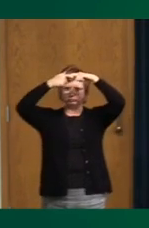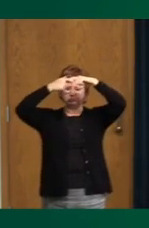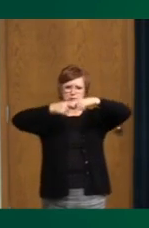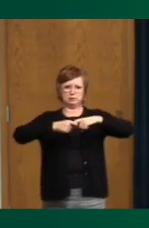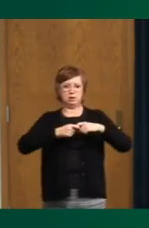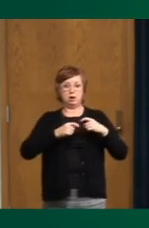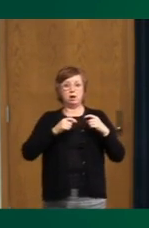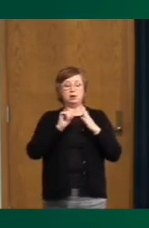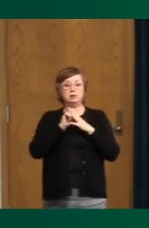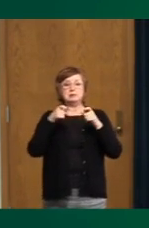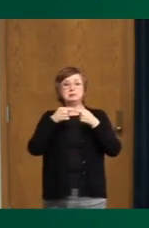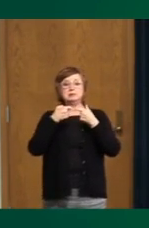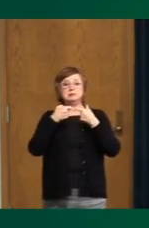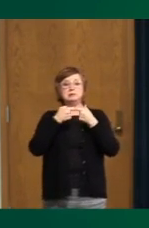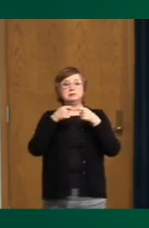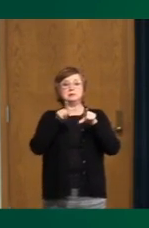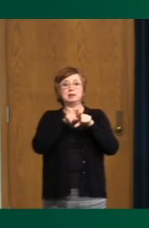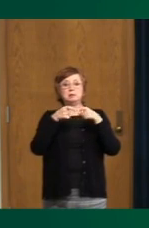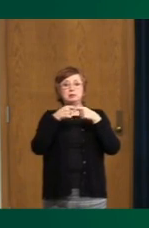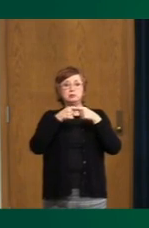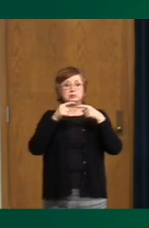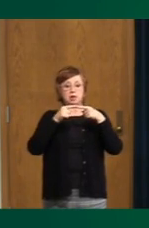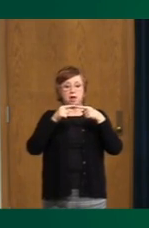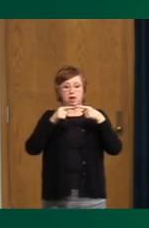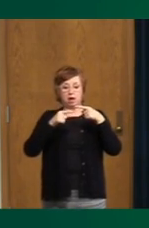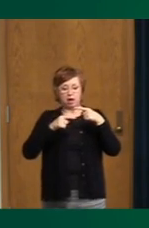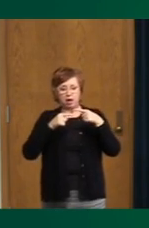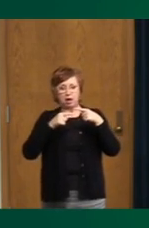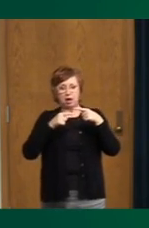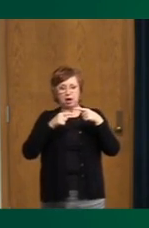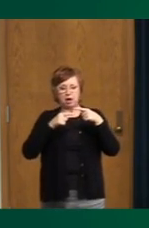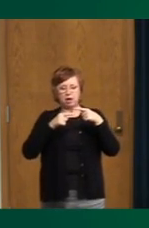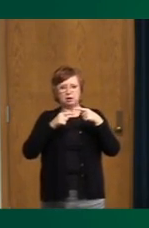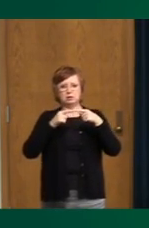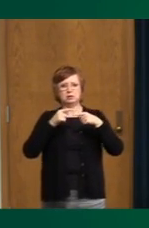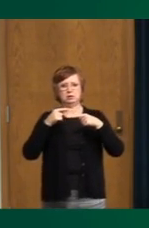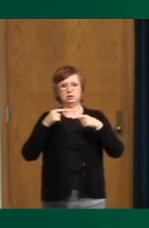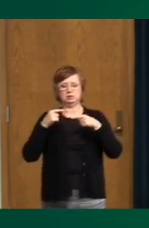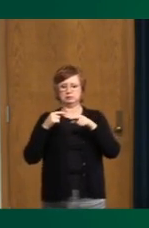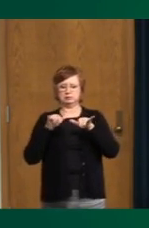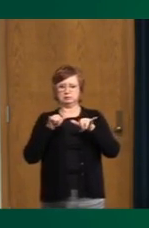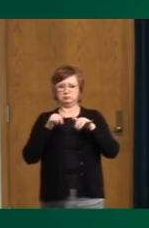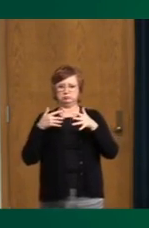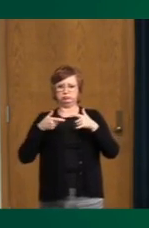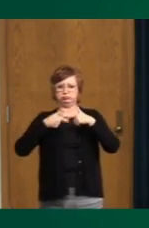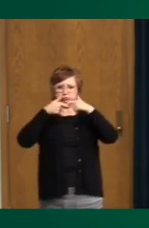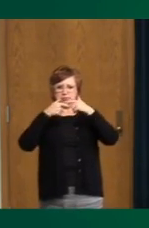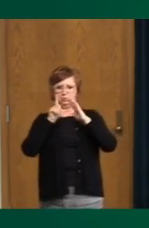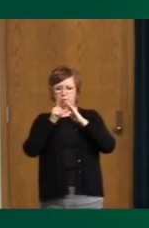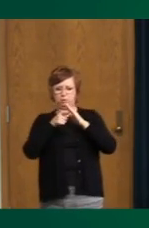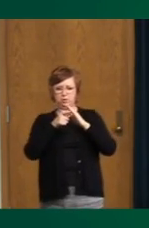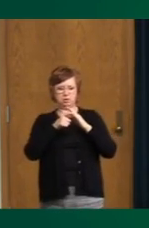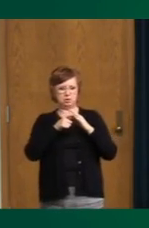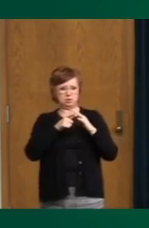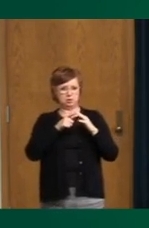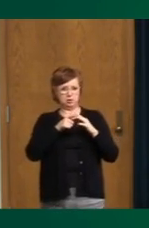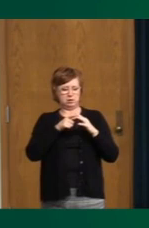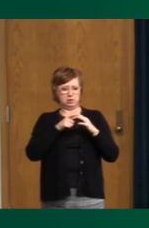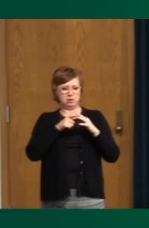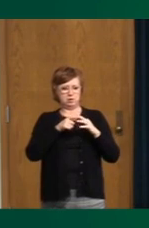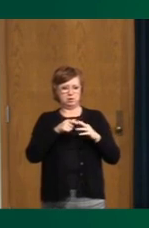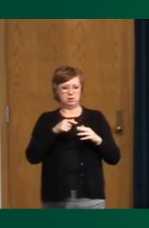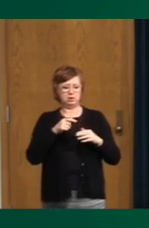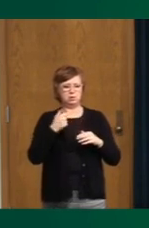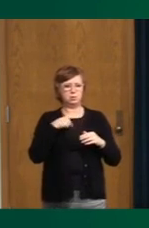things down to try to get the cases under control? Well, I'll maybe start, Dr. Shahab. You may have something to add, but I believe we have